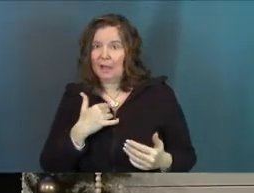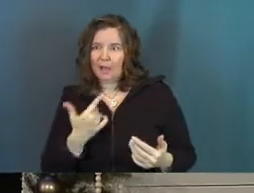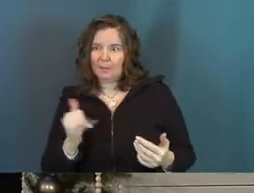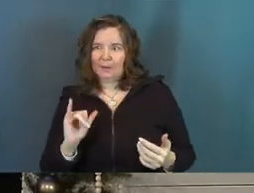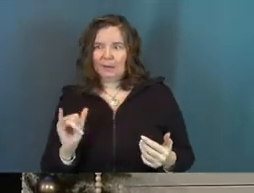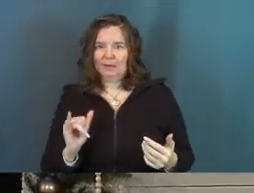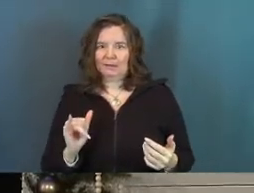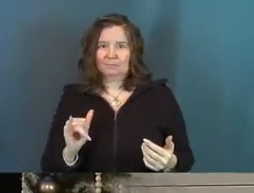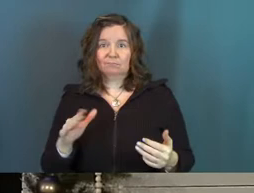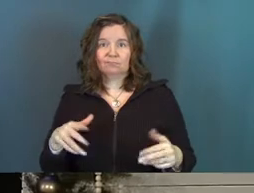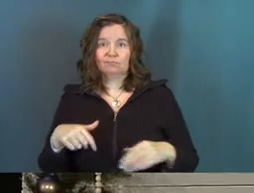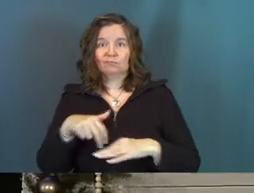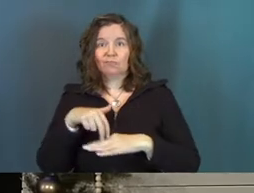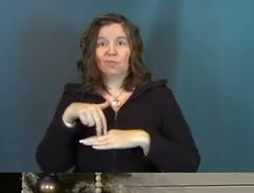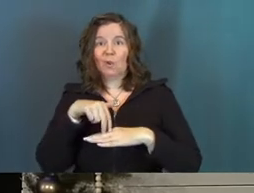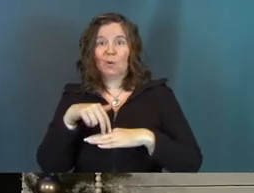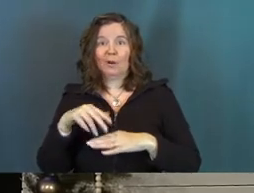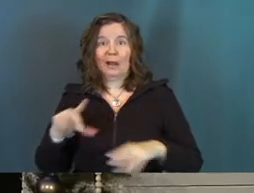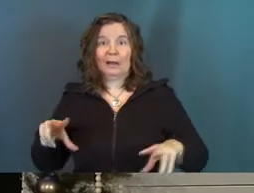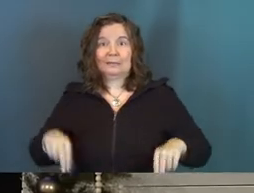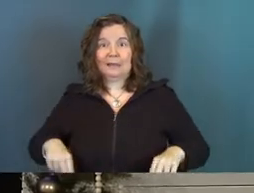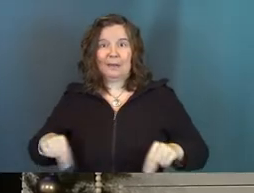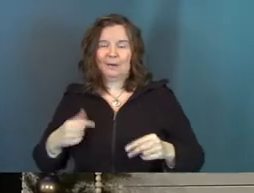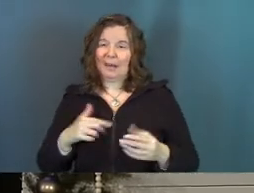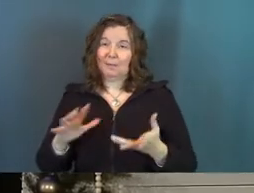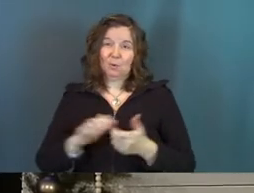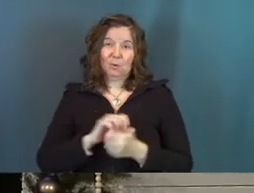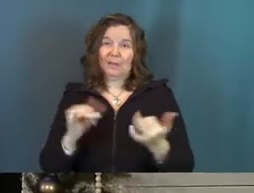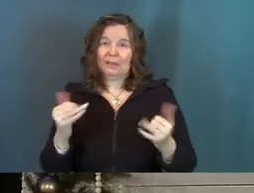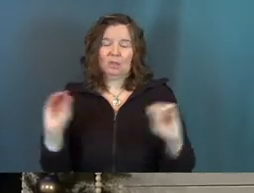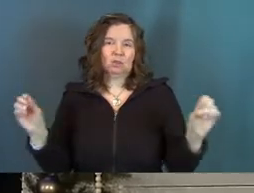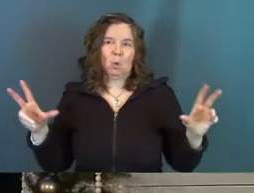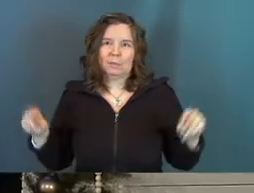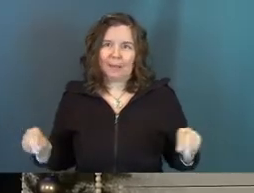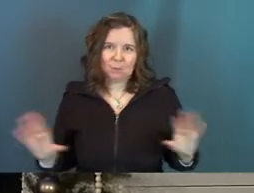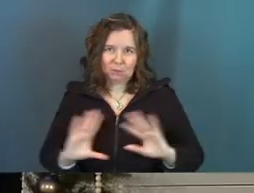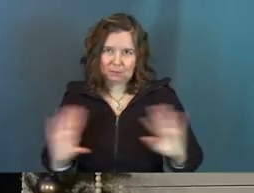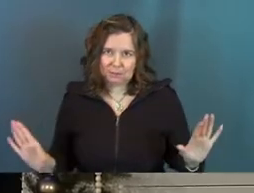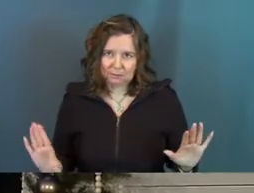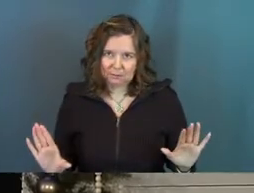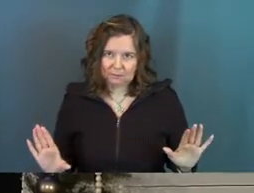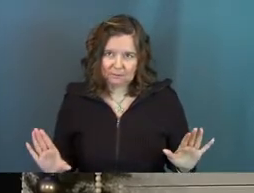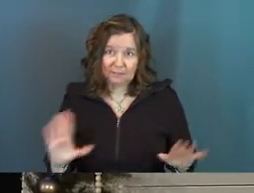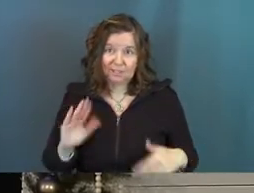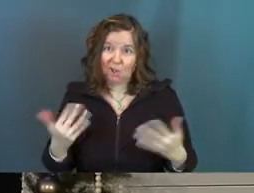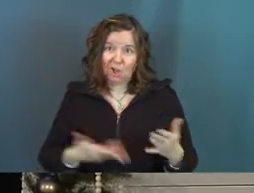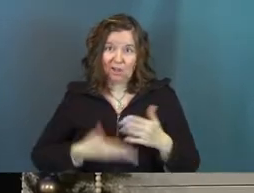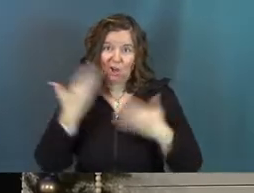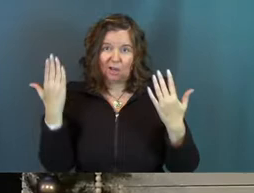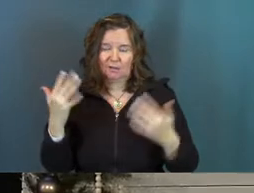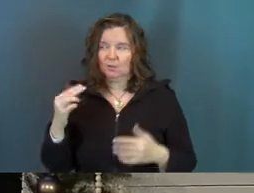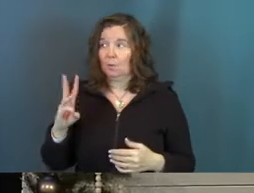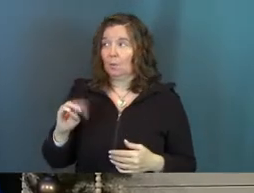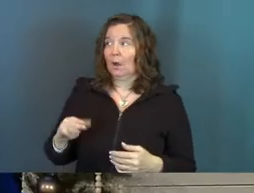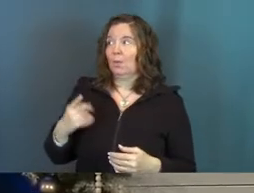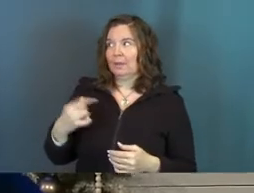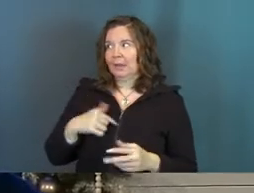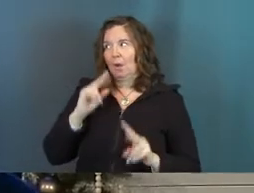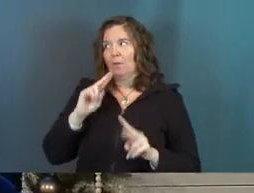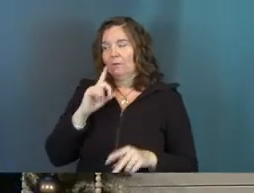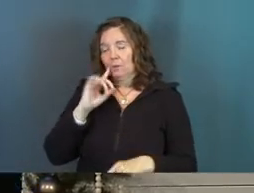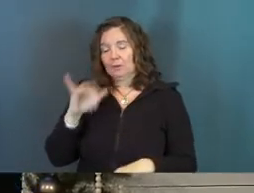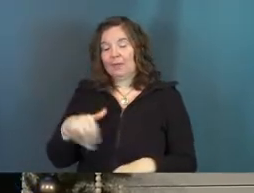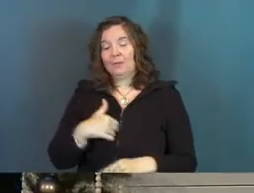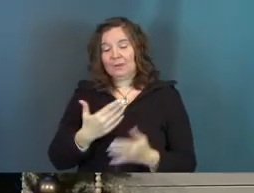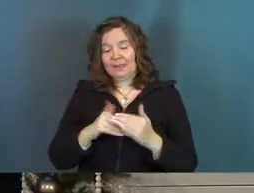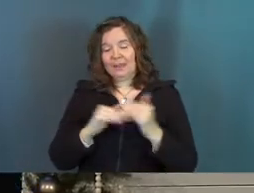just going to be like, you know, just floating around in a little diaper. It's like, hey, I'm gonna ruin that for you right now. There's no diapers, okay? It's like, it's all gone. You're like, wow, that was the one thing I was looking forward